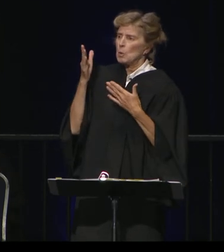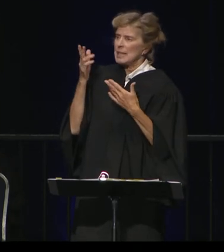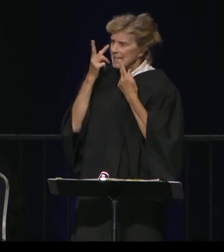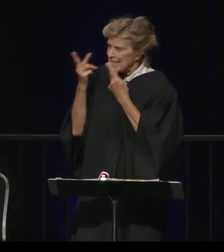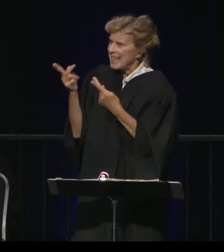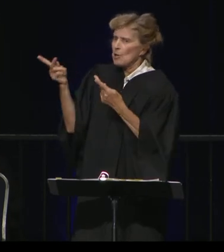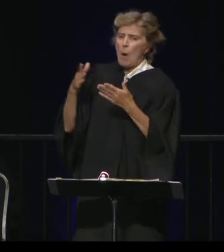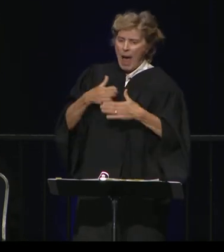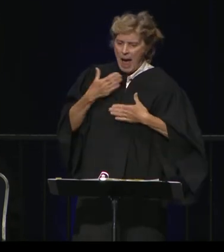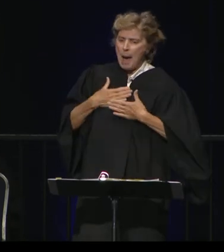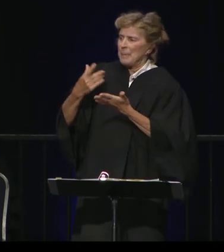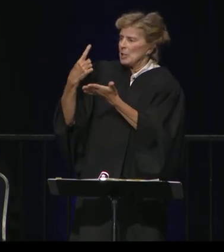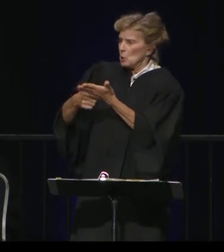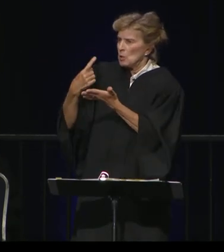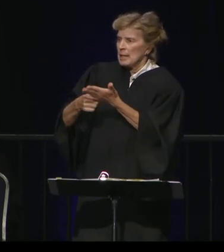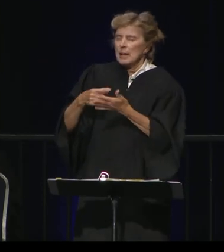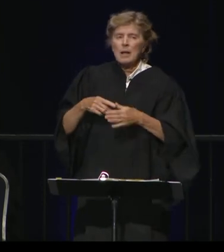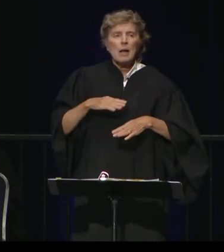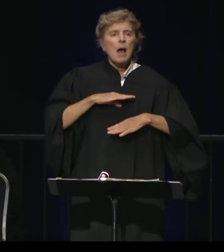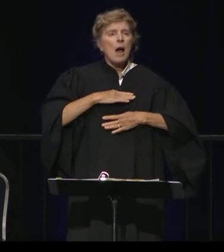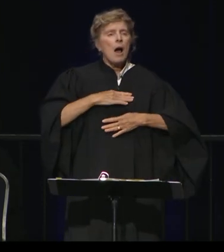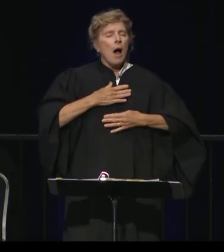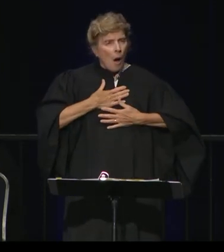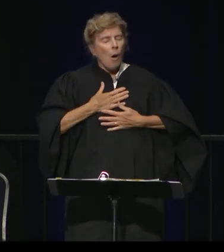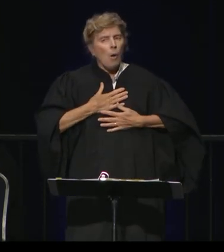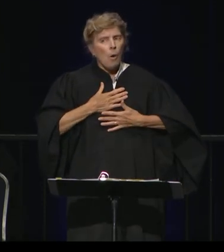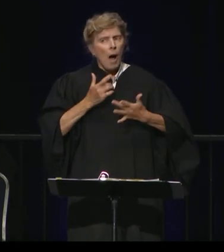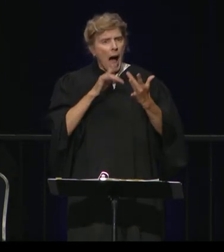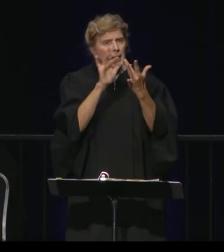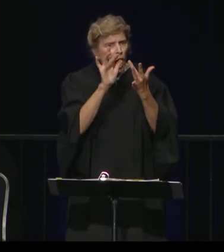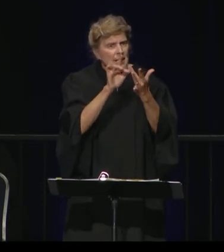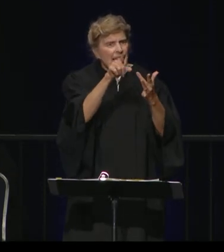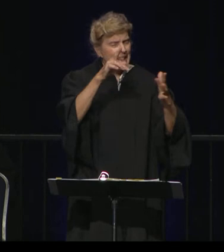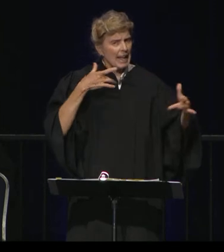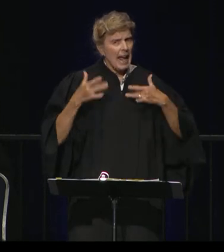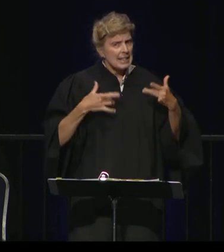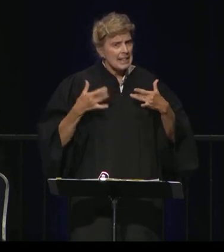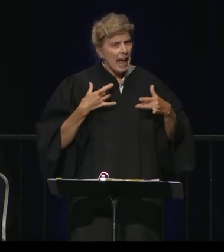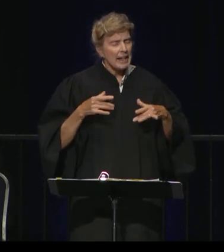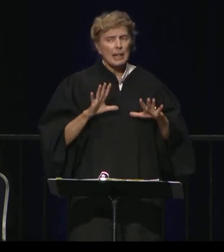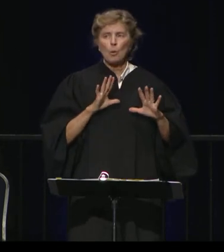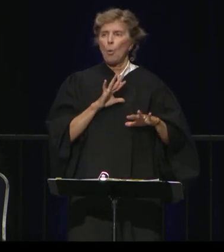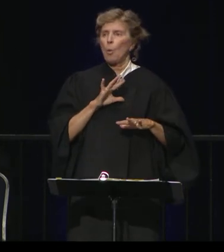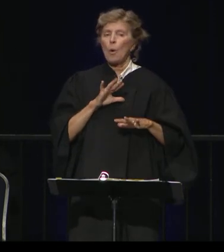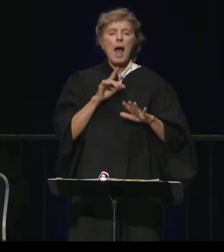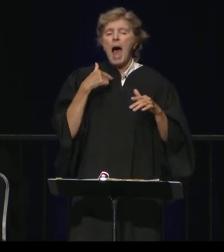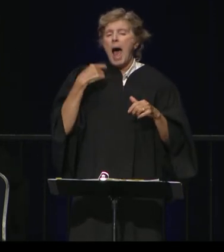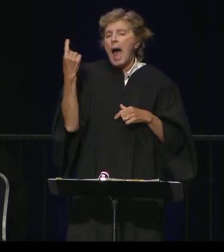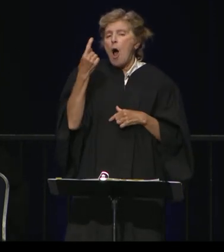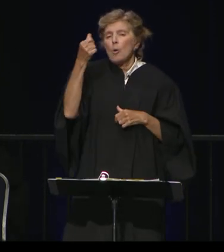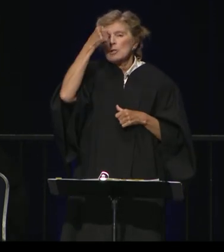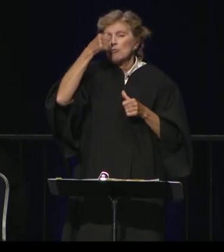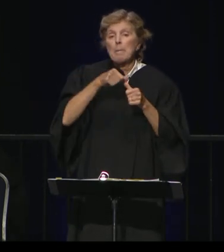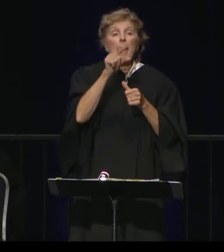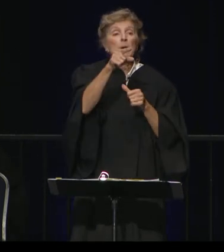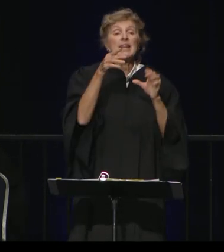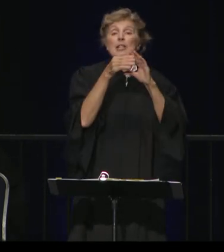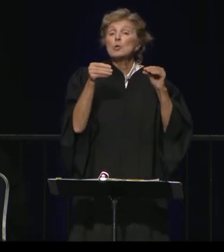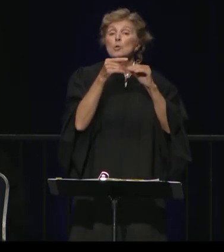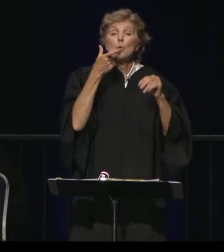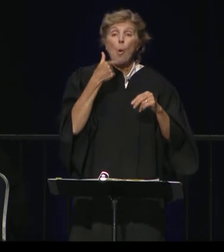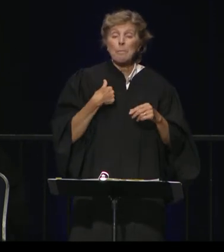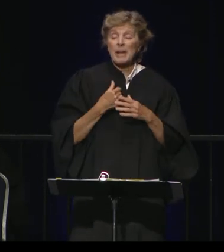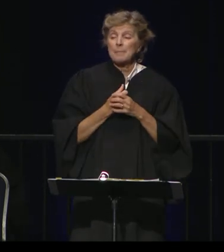relieved. You know, okay, it's good. I reached out, and he's excited. And then I'll always remember what he told me. He said, whenever